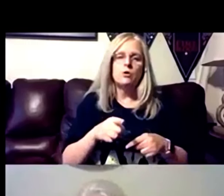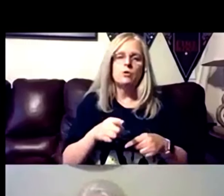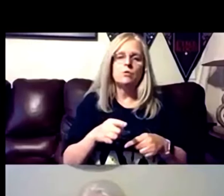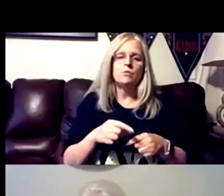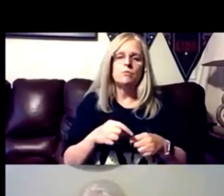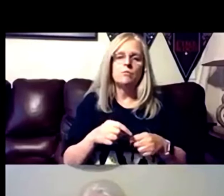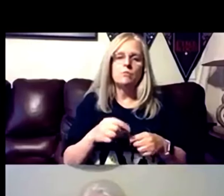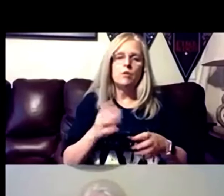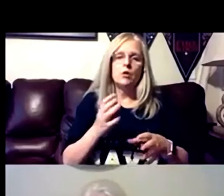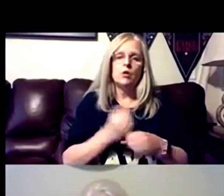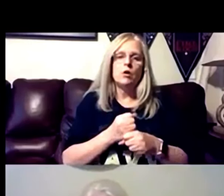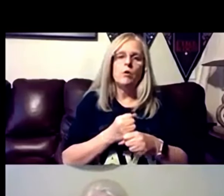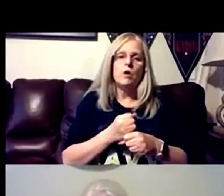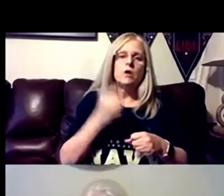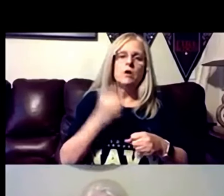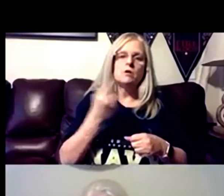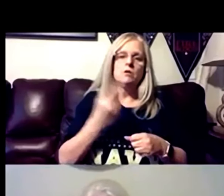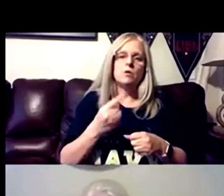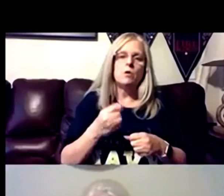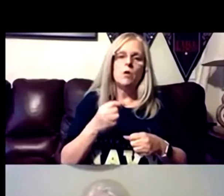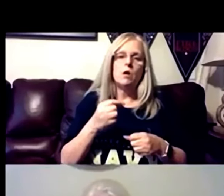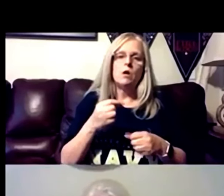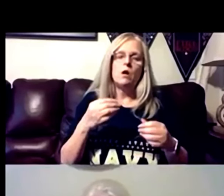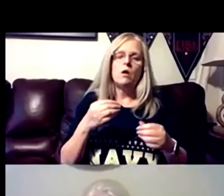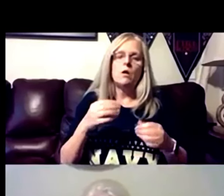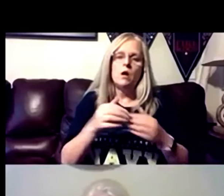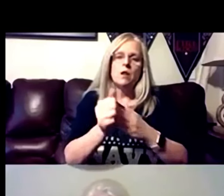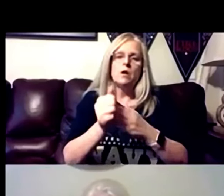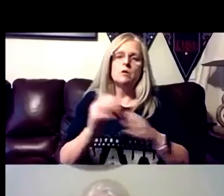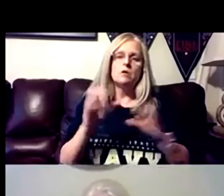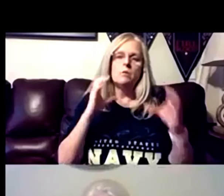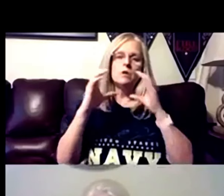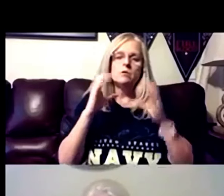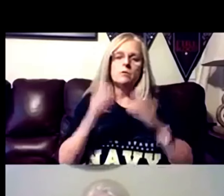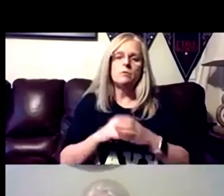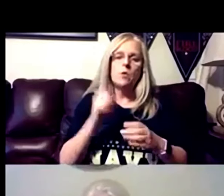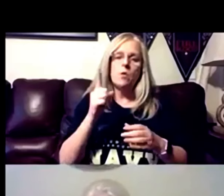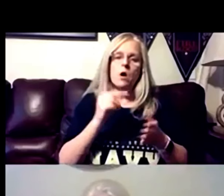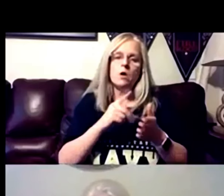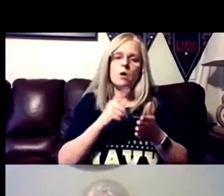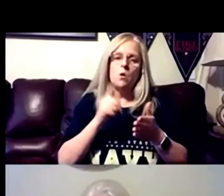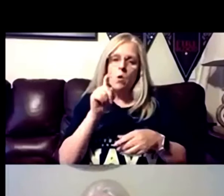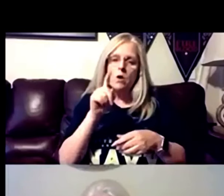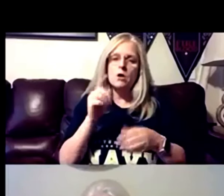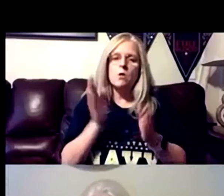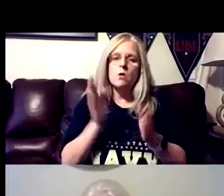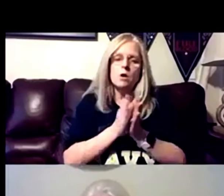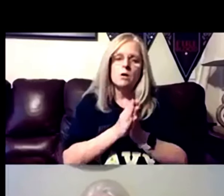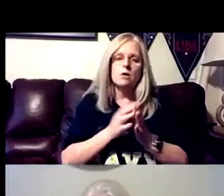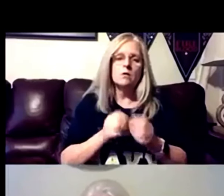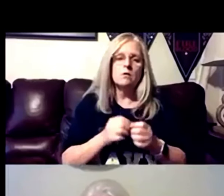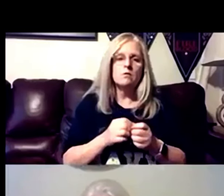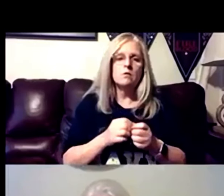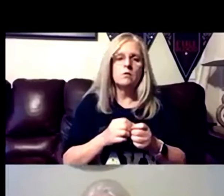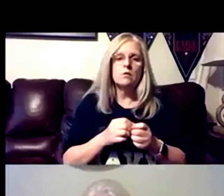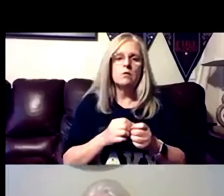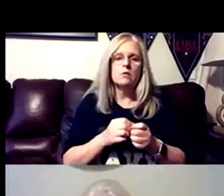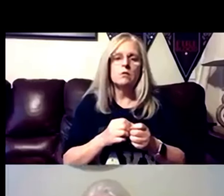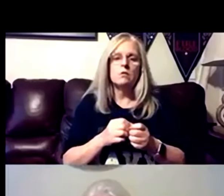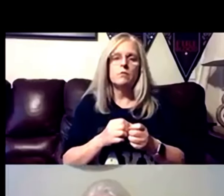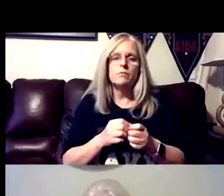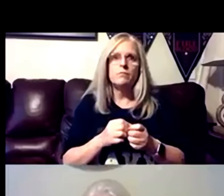or somebody else and we'll try and get back to you, but I have answered a lot. The one question that was asked was, so is this a